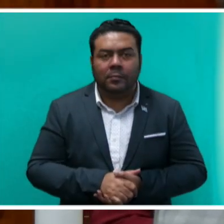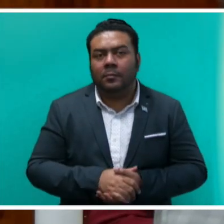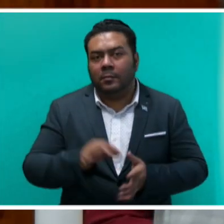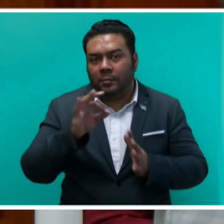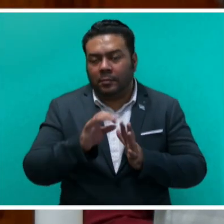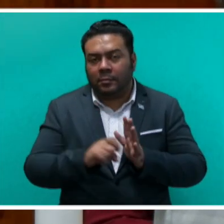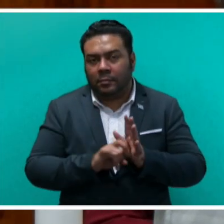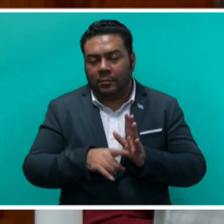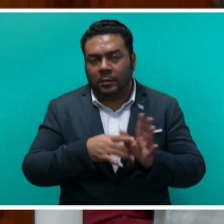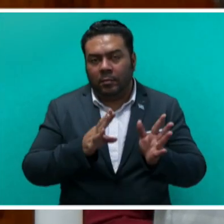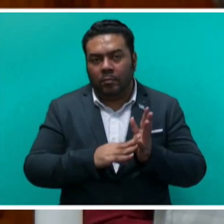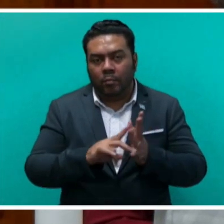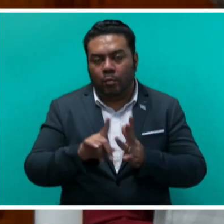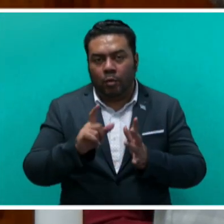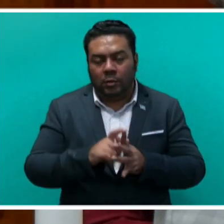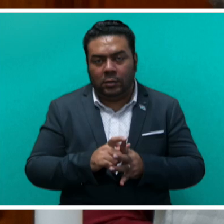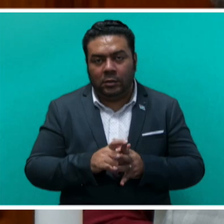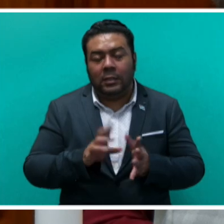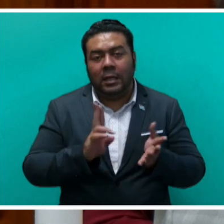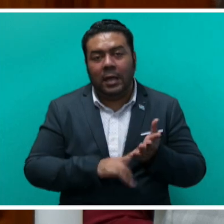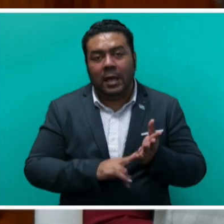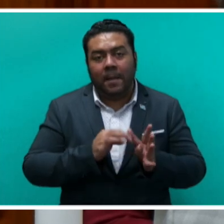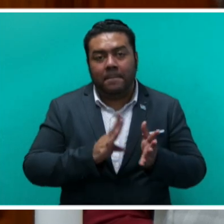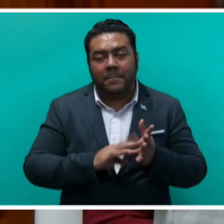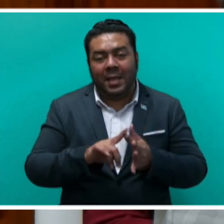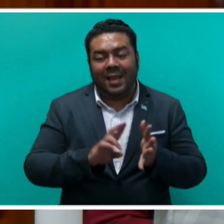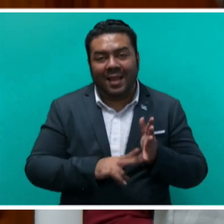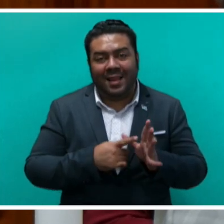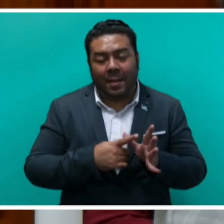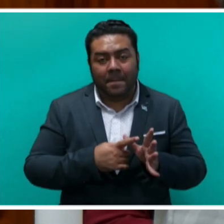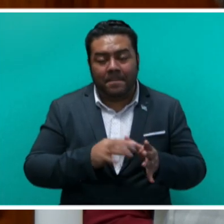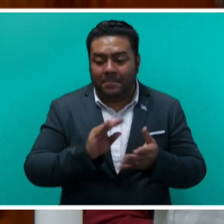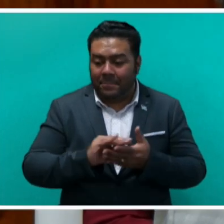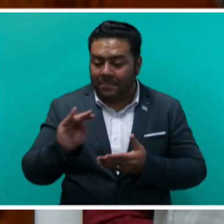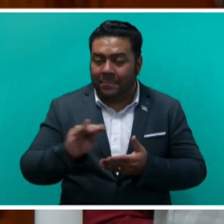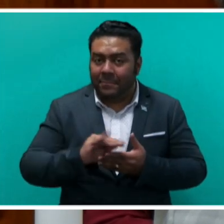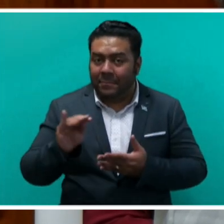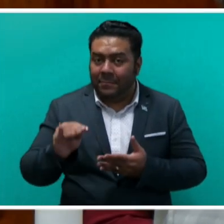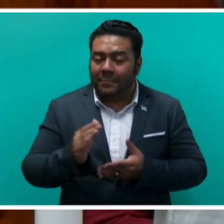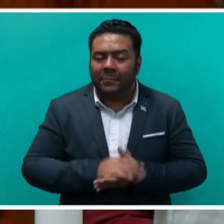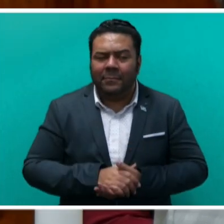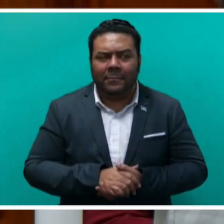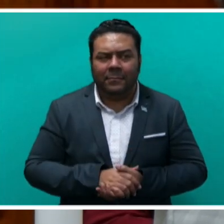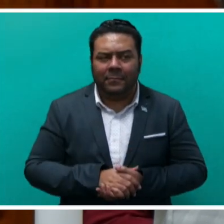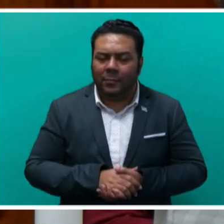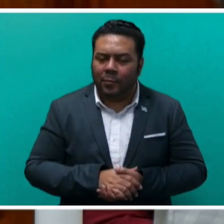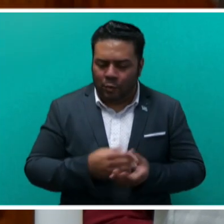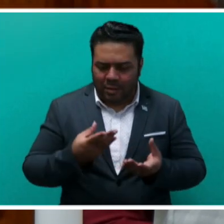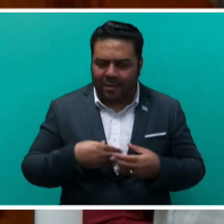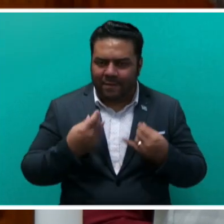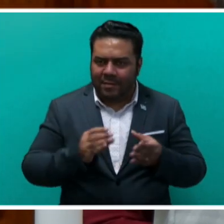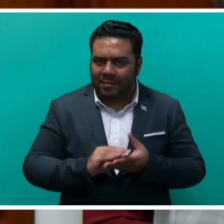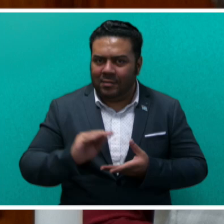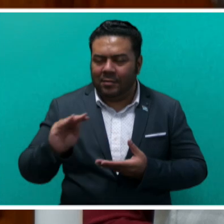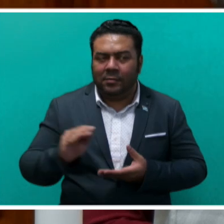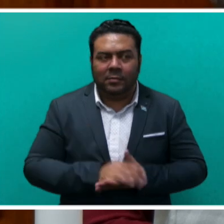Vinod Patel, Namena Plantations that are investing in the north, sir. Close to, in our estimation,